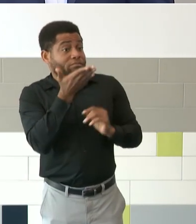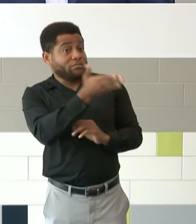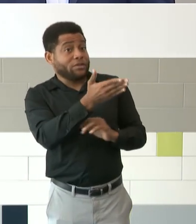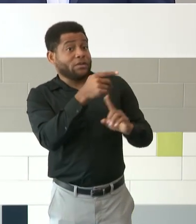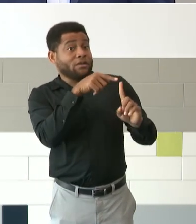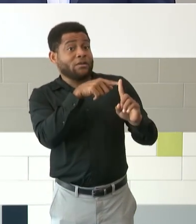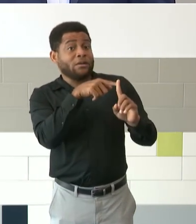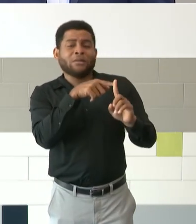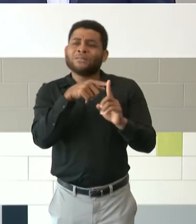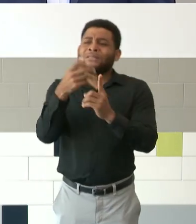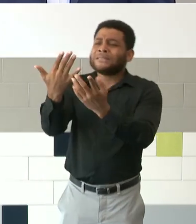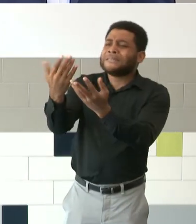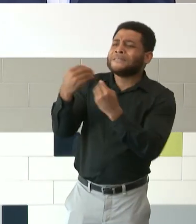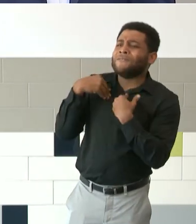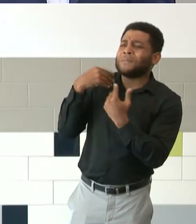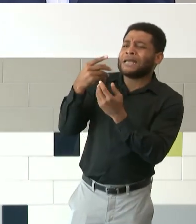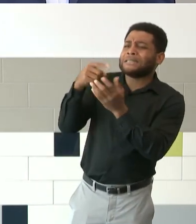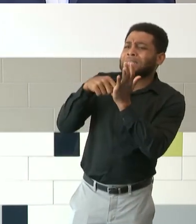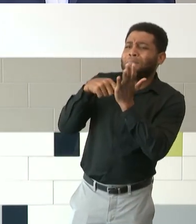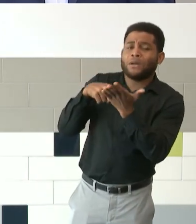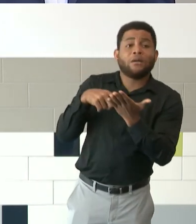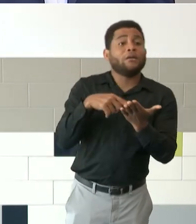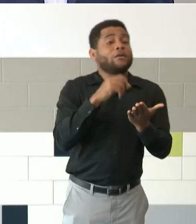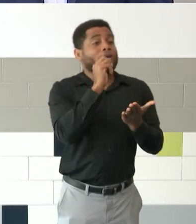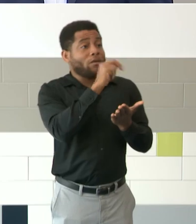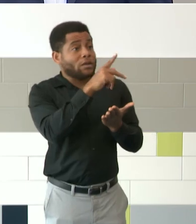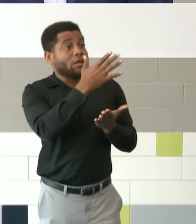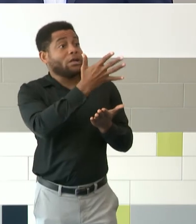with the fire,